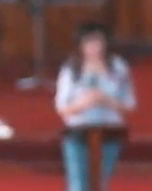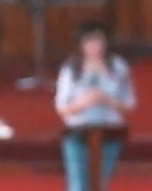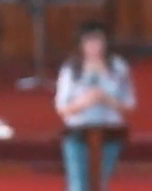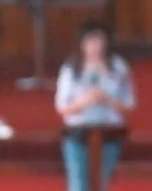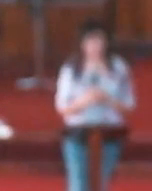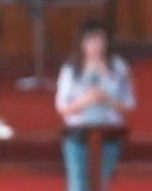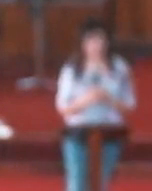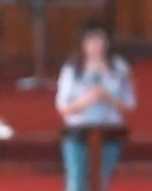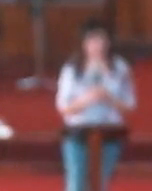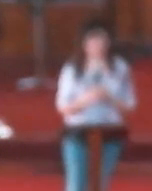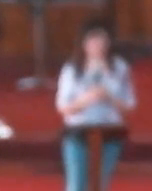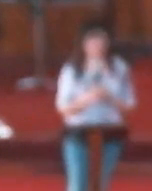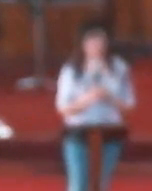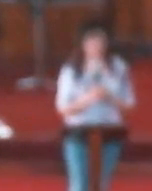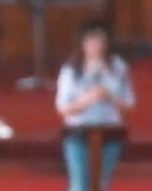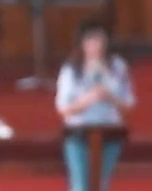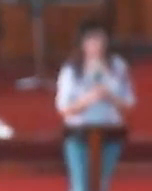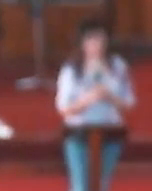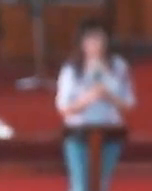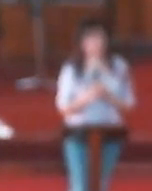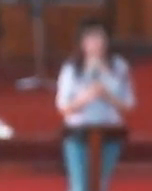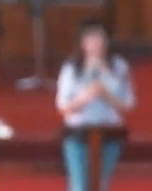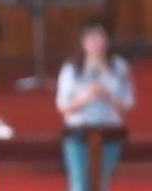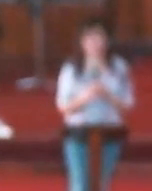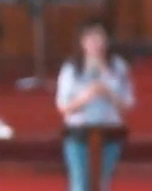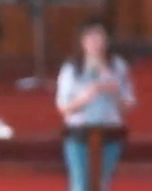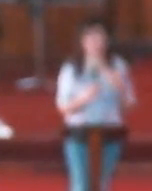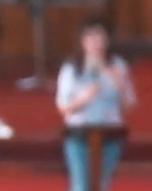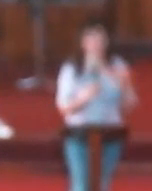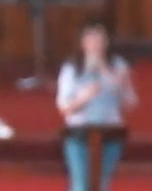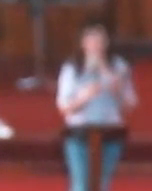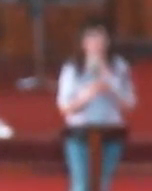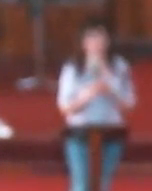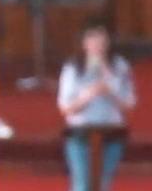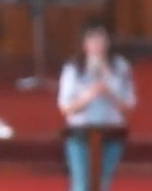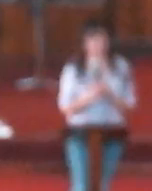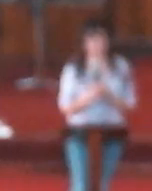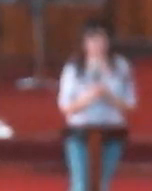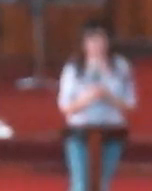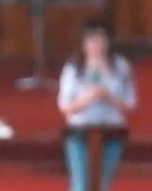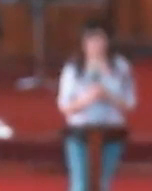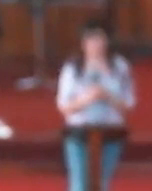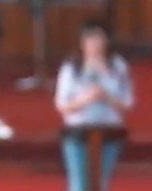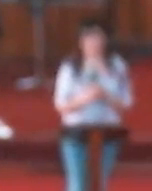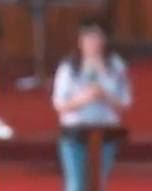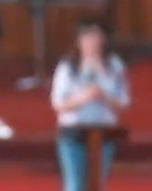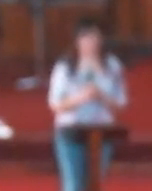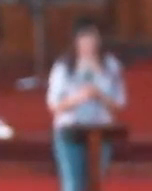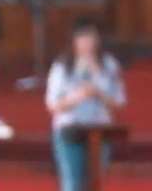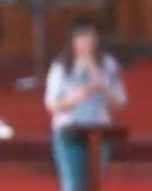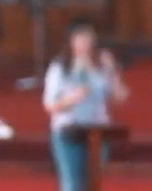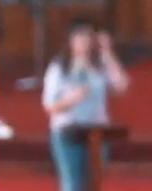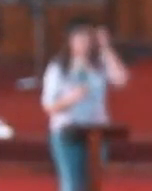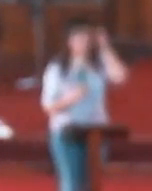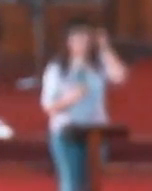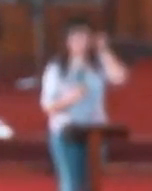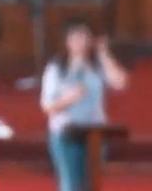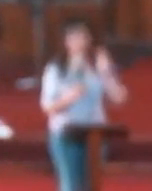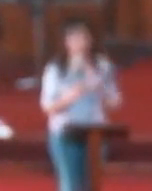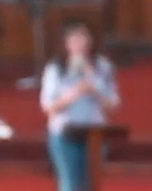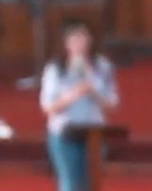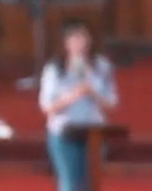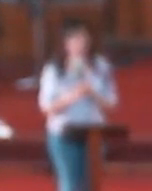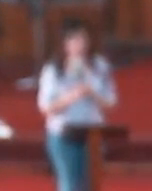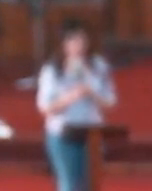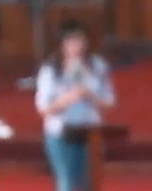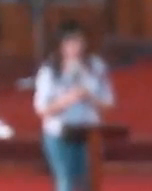No es nuestra boca la que tiene la fuerza. Our mouth does not have the strength. Y no es nosotros que decidimos qué hacer. And it's not up to